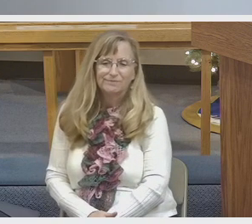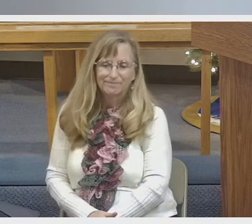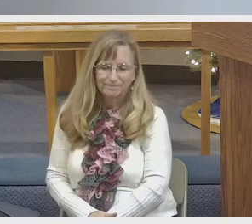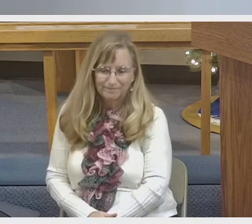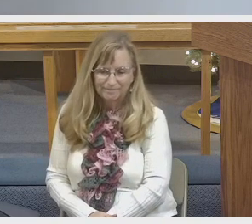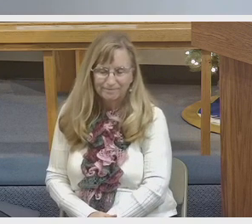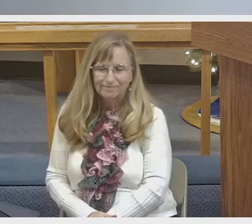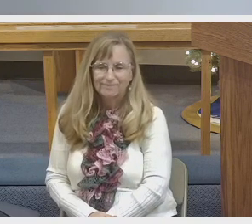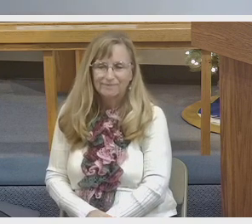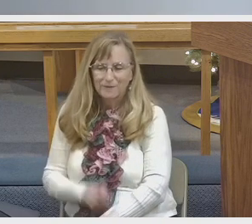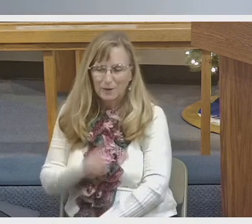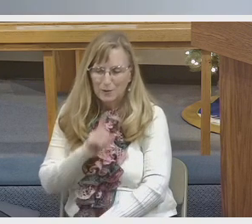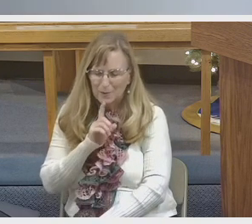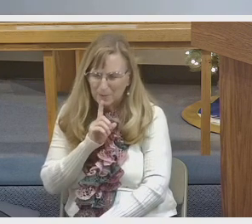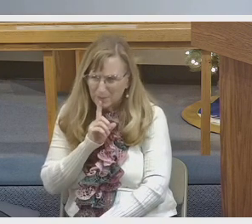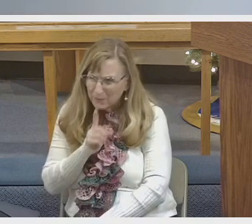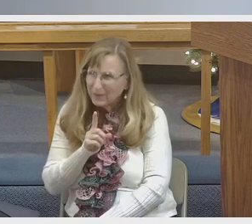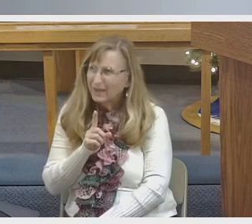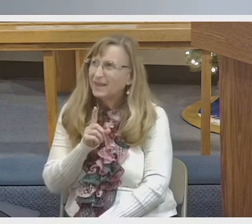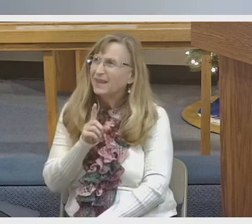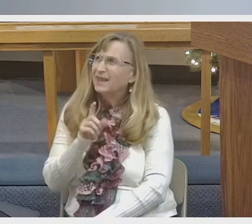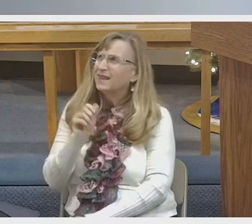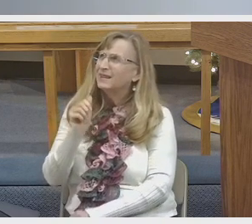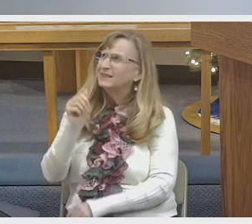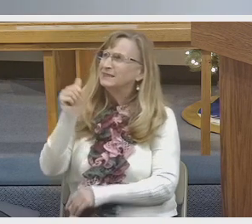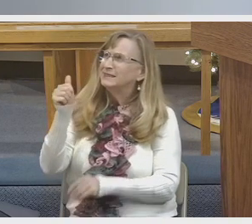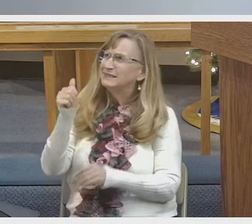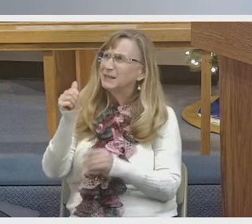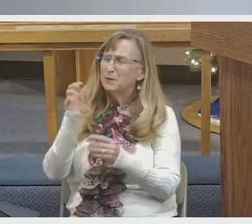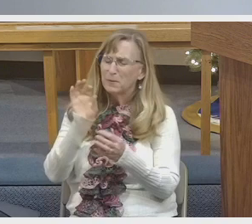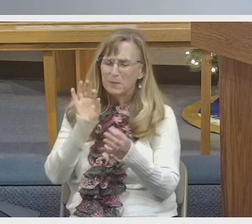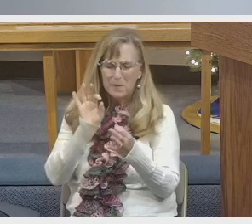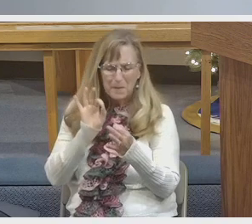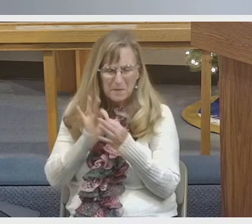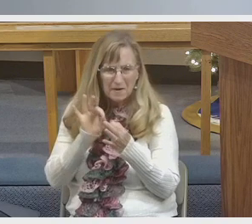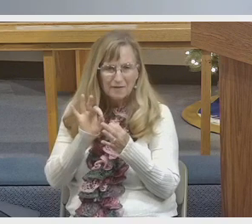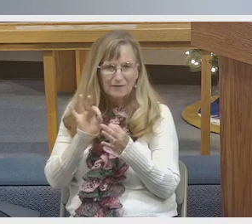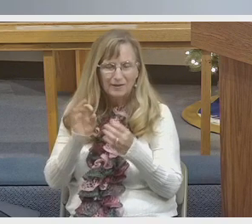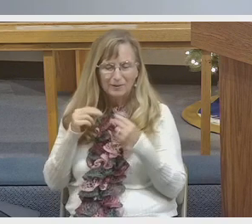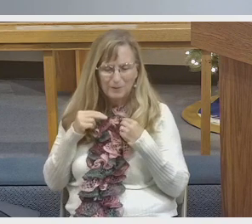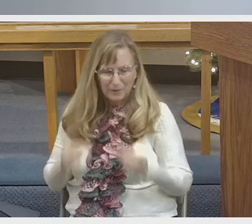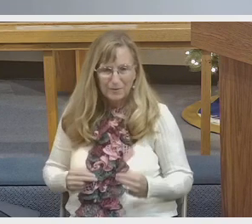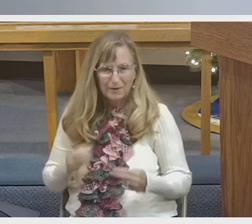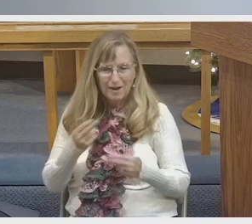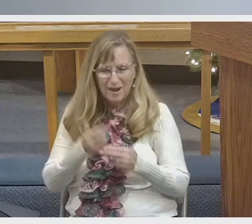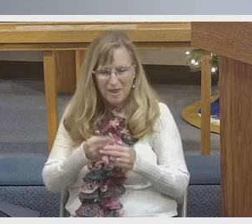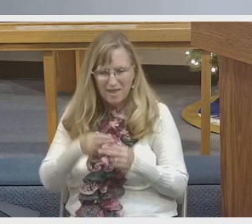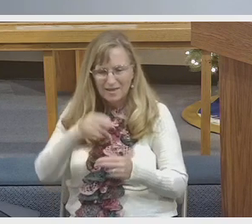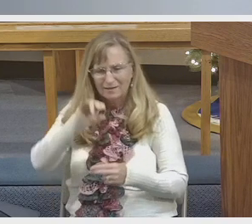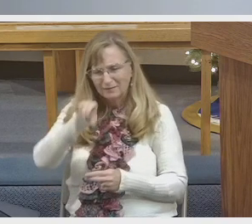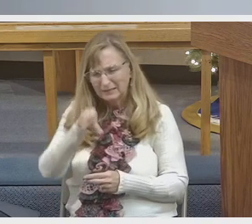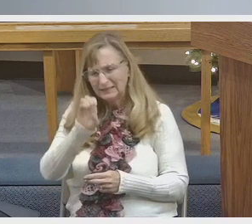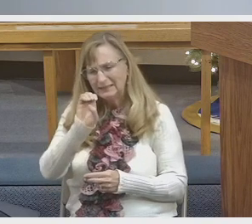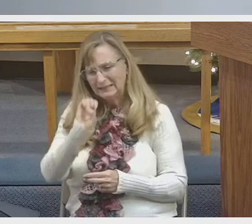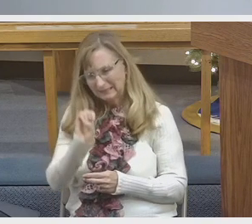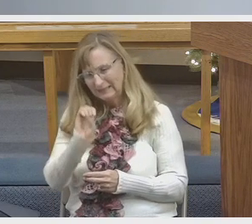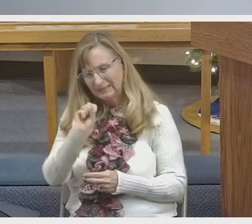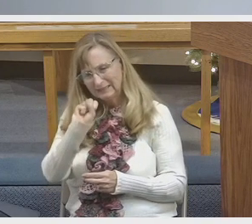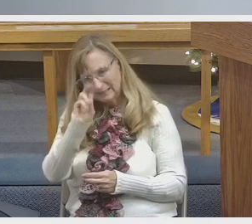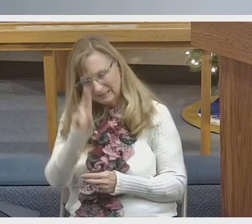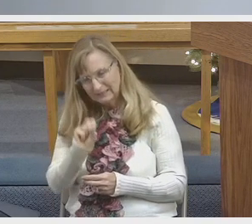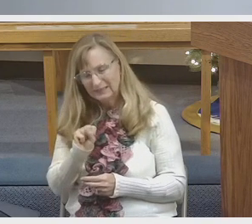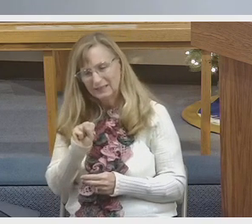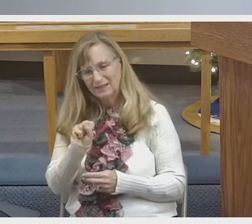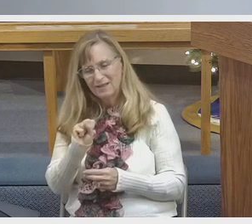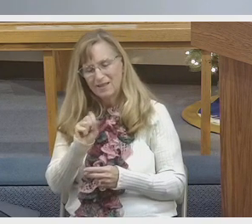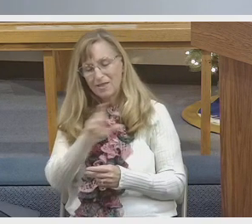To be the perfect human, to be named Jesus, because it matters, the Lord